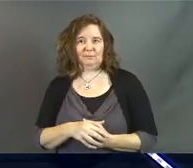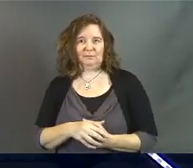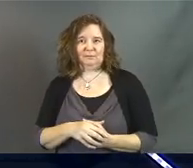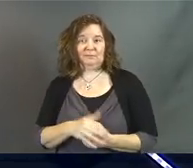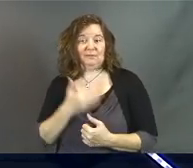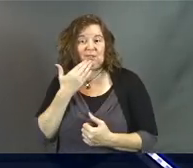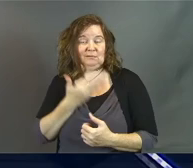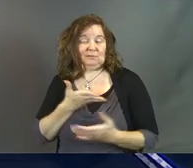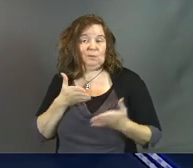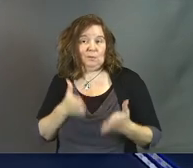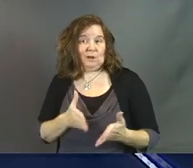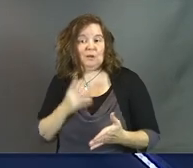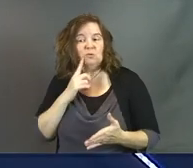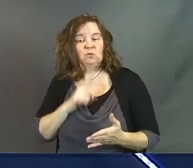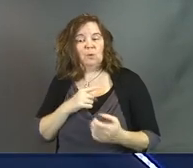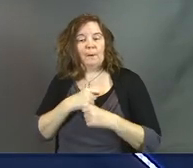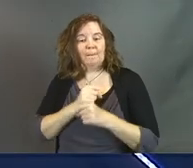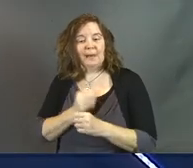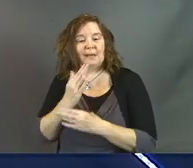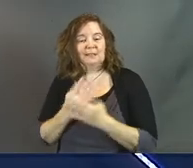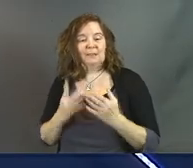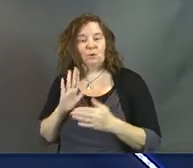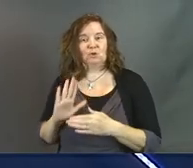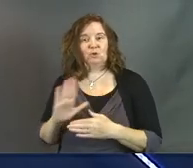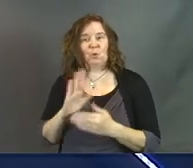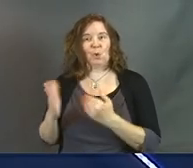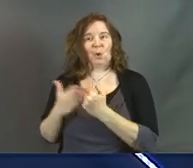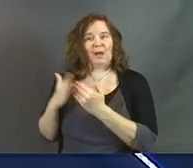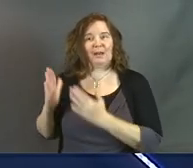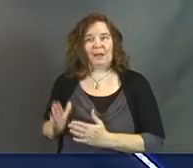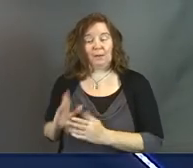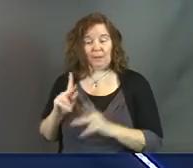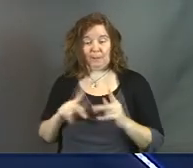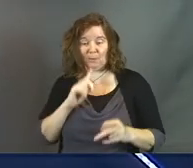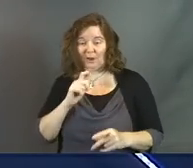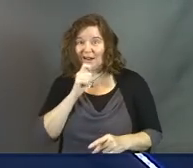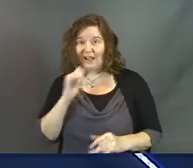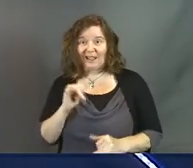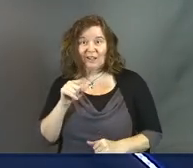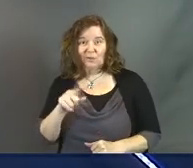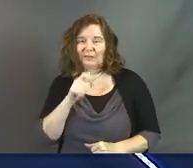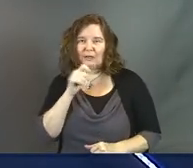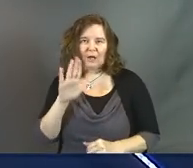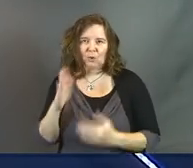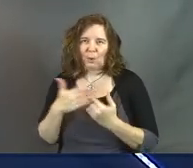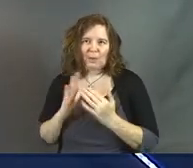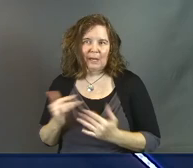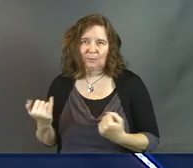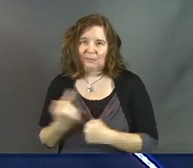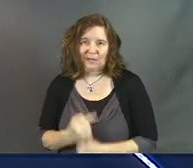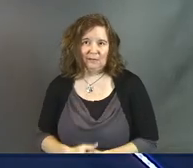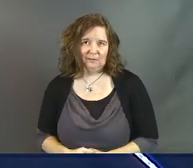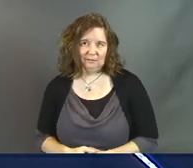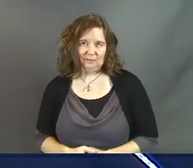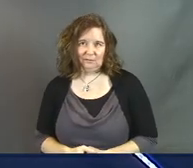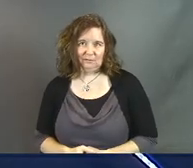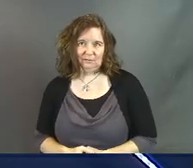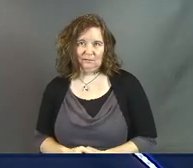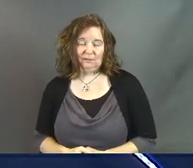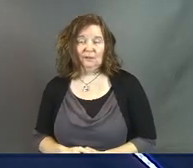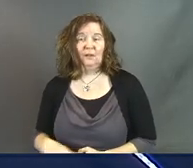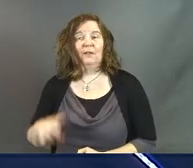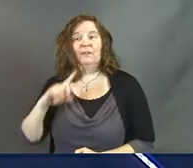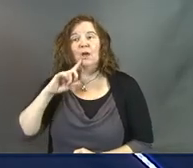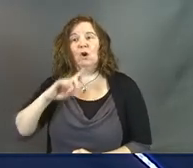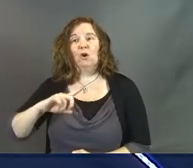a practical way in order to make somebody your neighbor. The people who aren't like you, they're not your neighbor today.